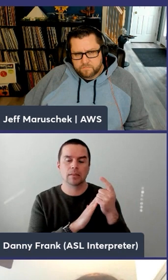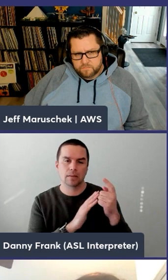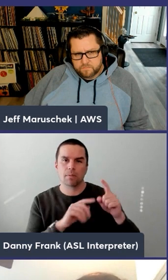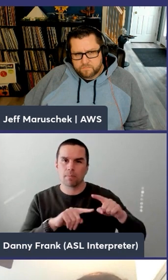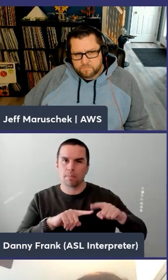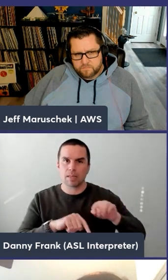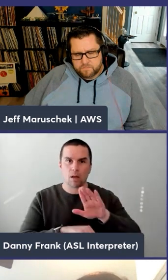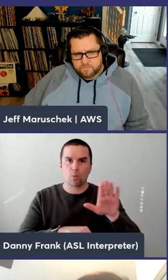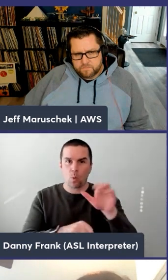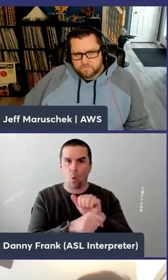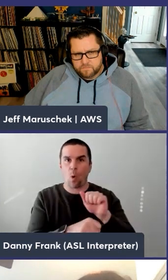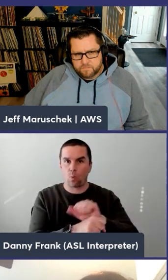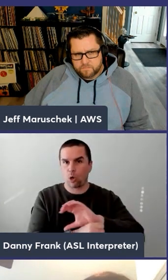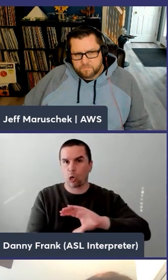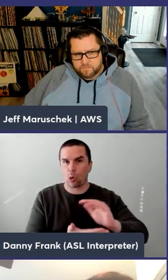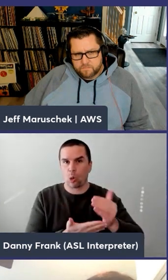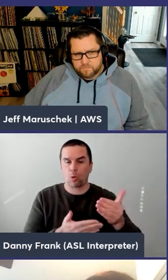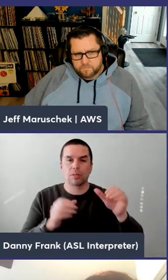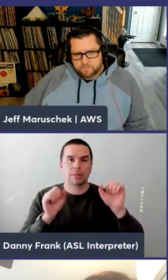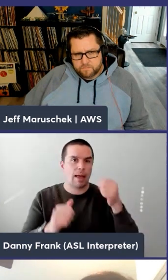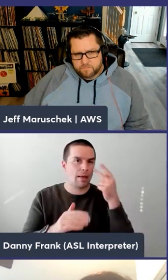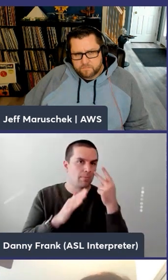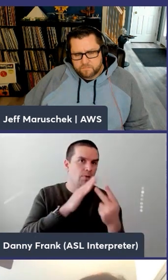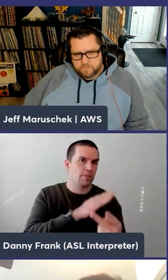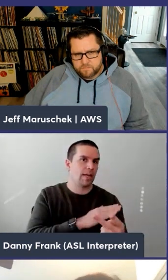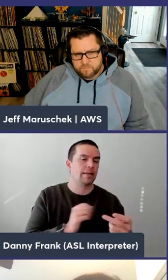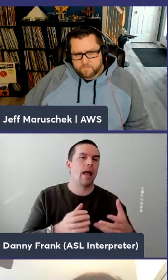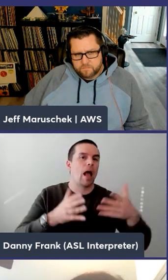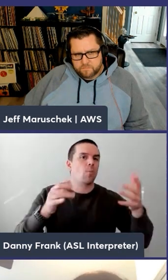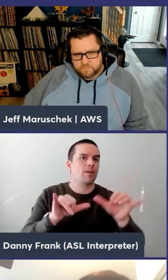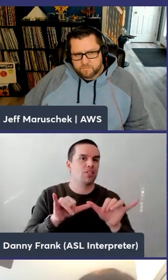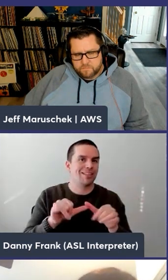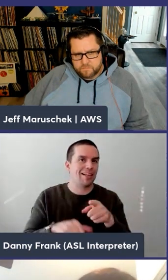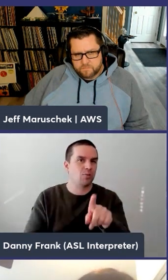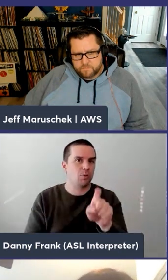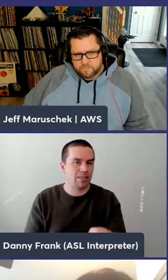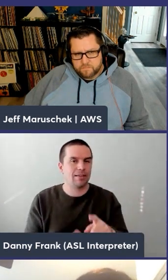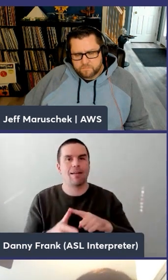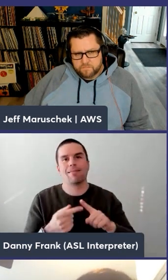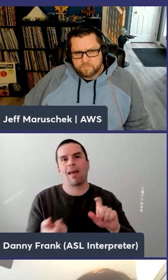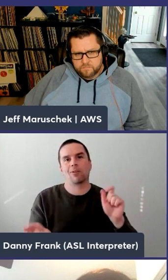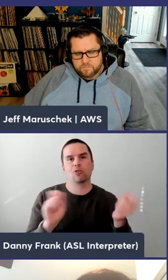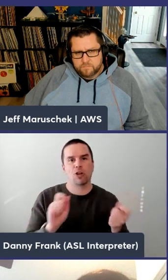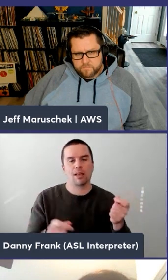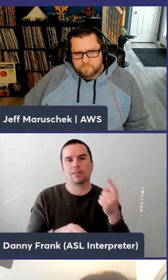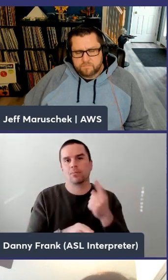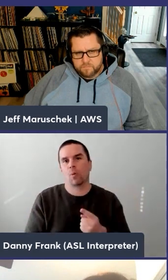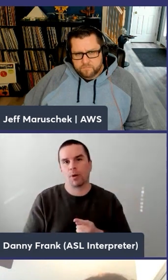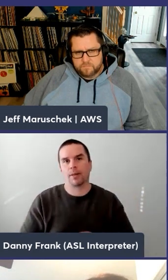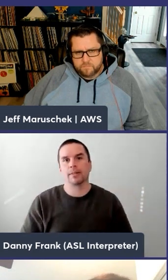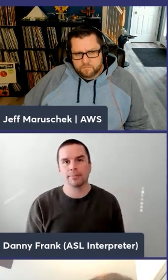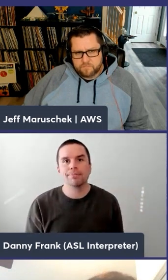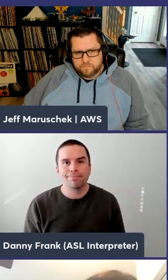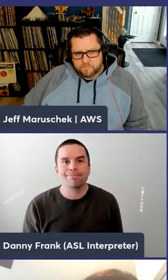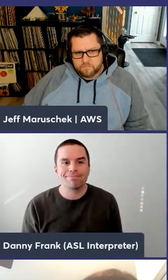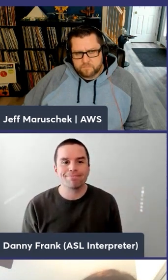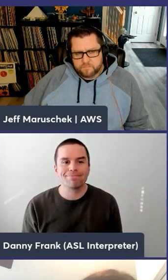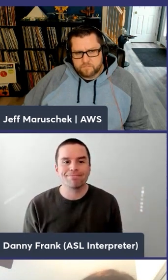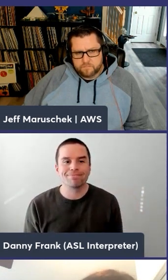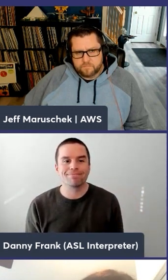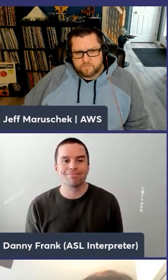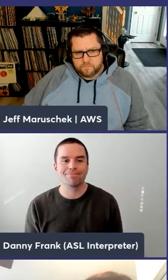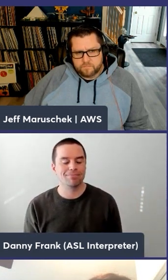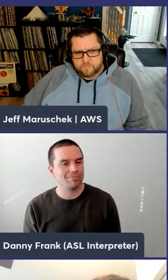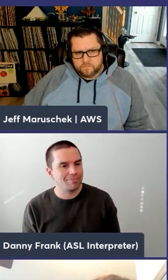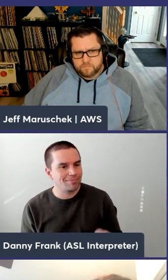your workloads, be able to predict how much size you need and then scale accordingly, right? See,